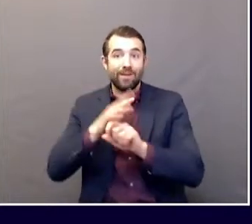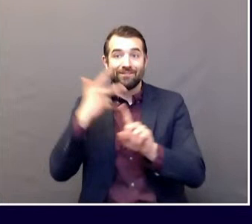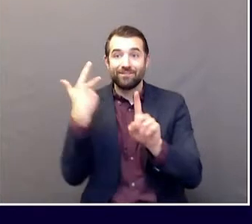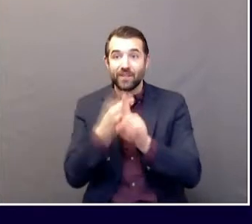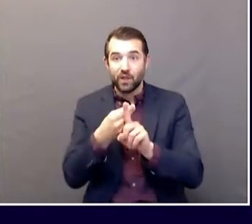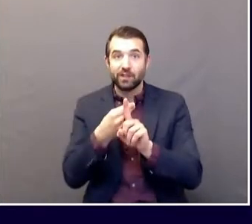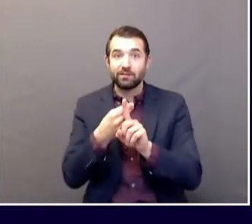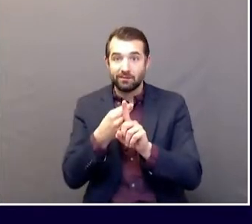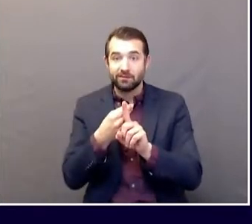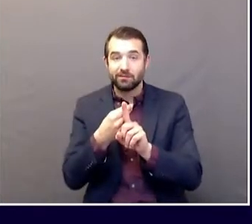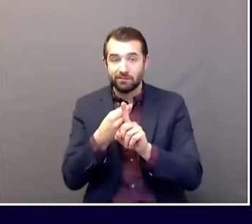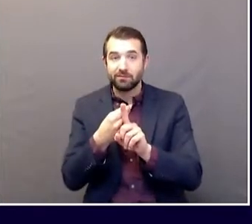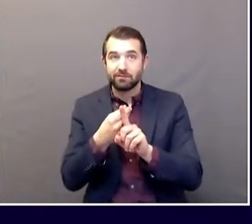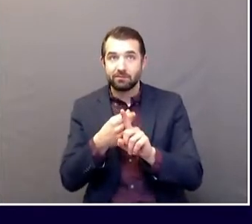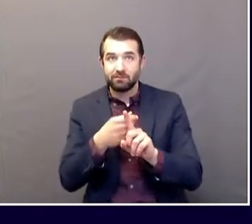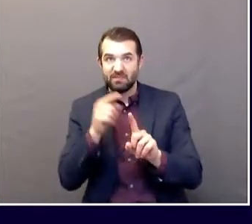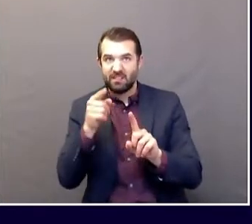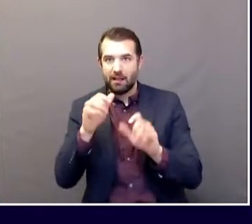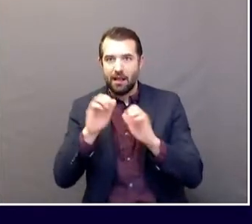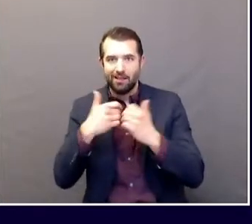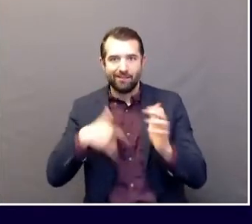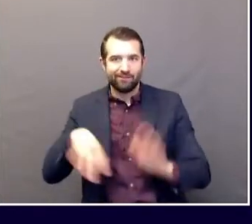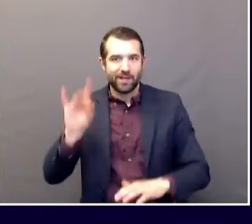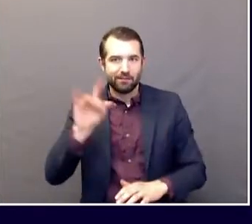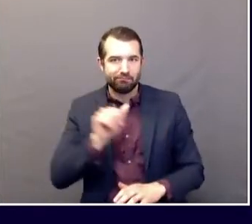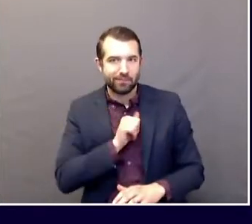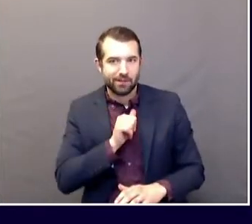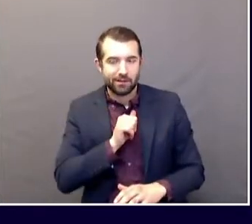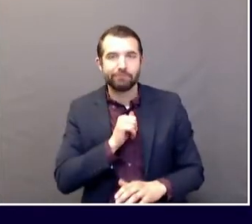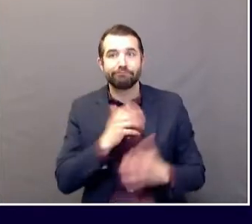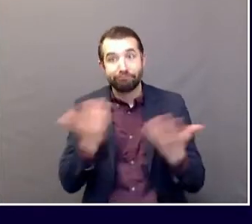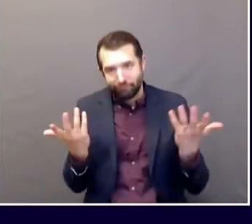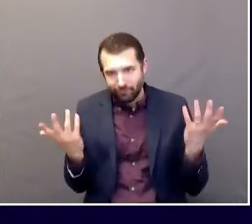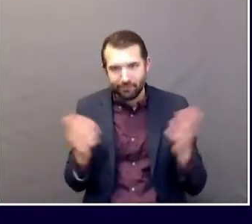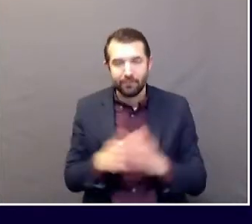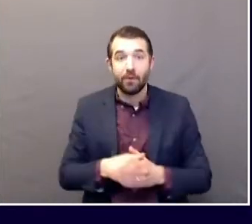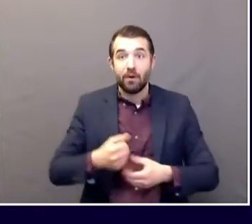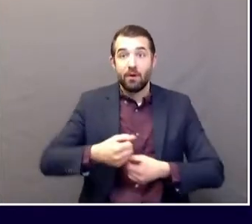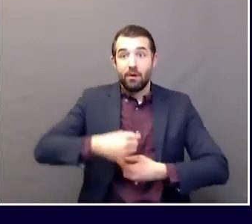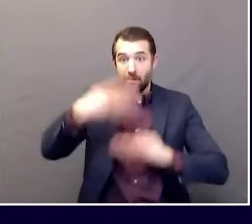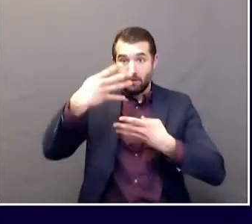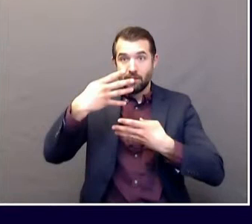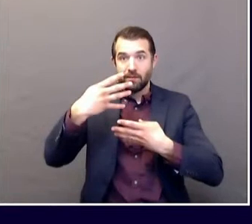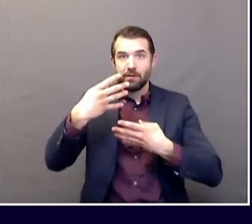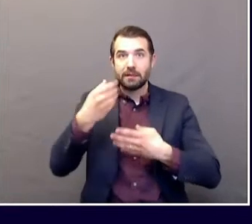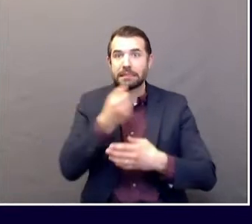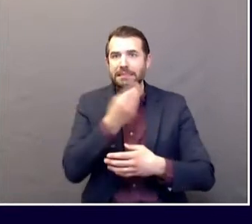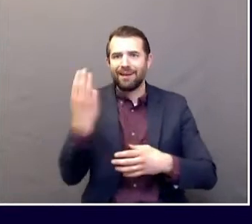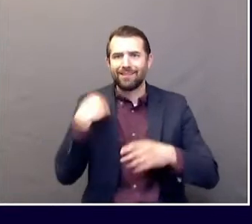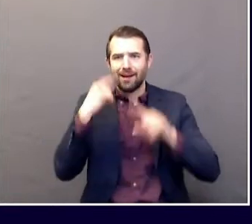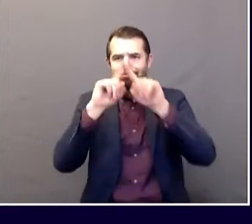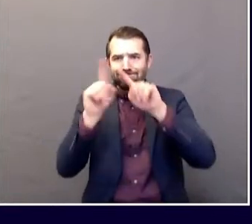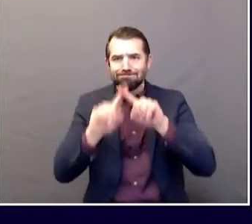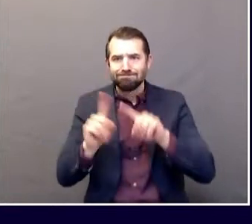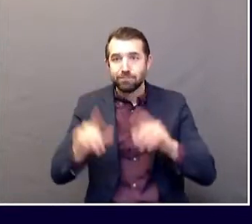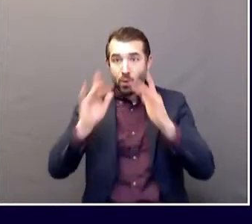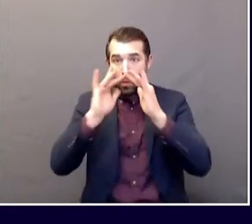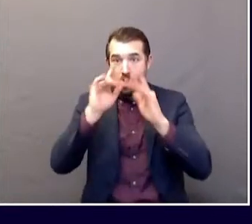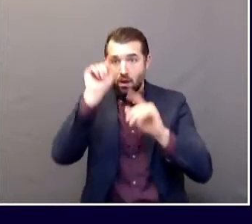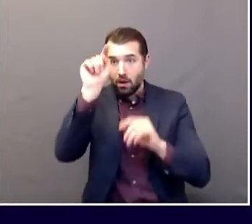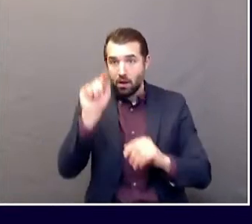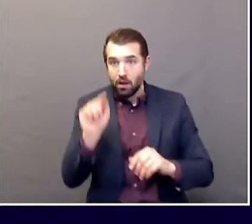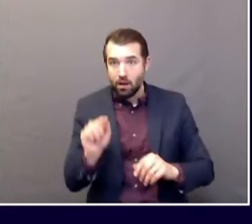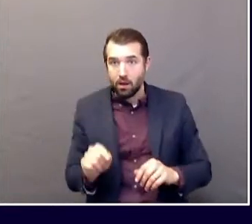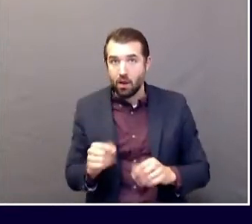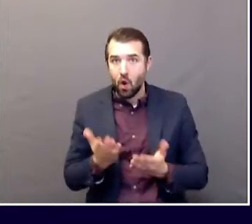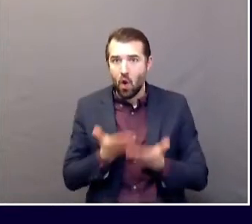browser. And there on that page, there is a list of sites, a number of sites that are offering vaccines to the